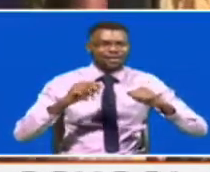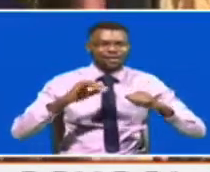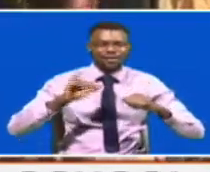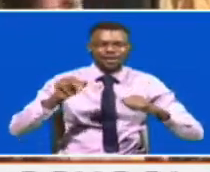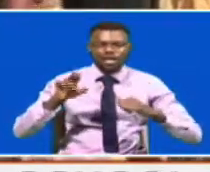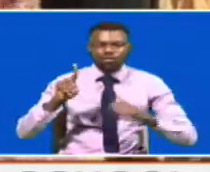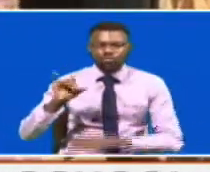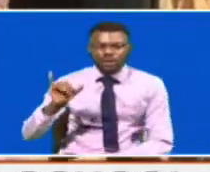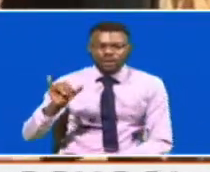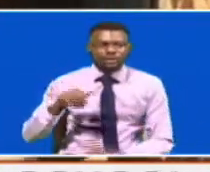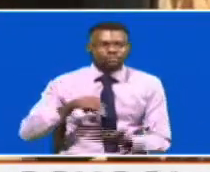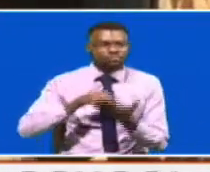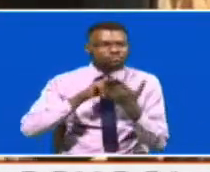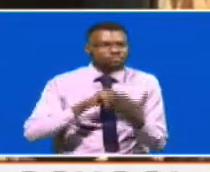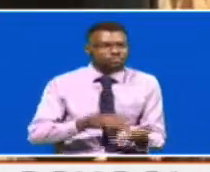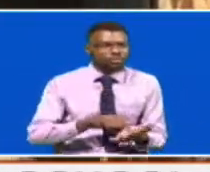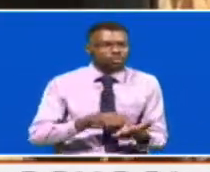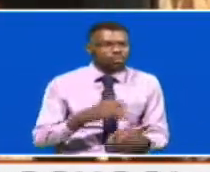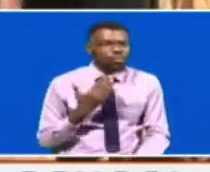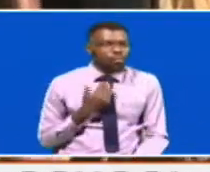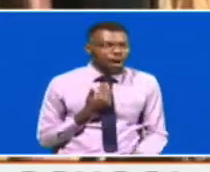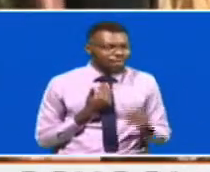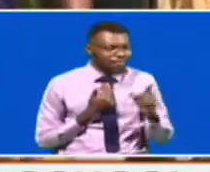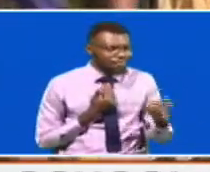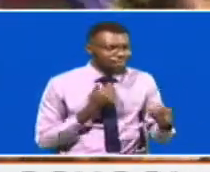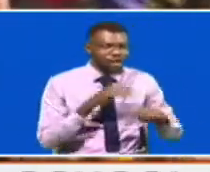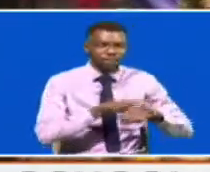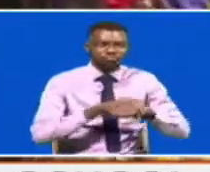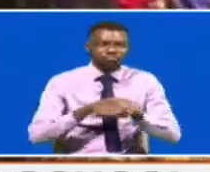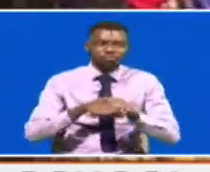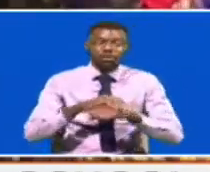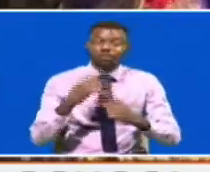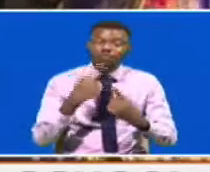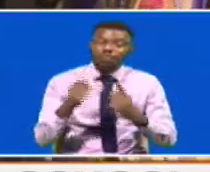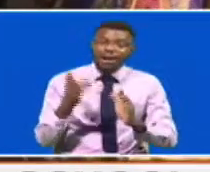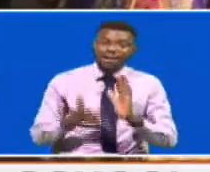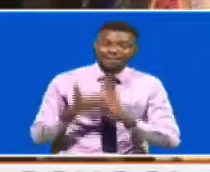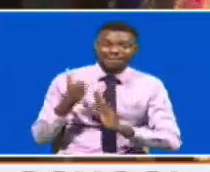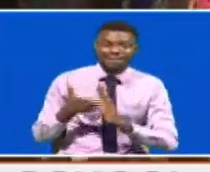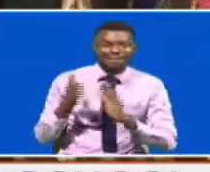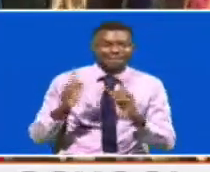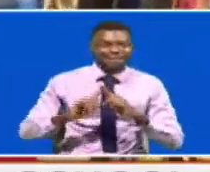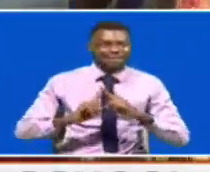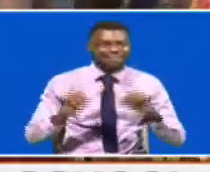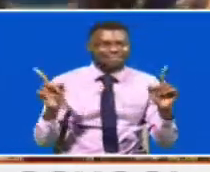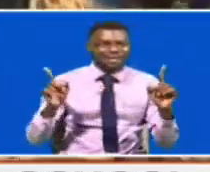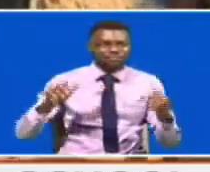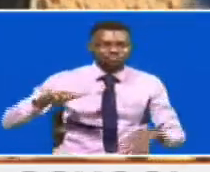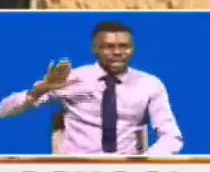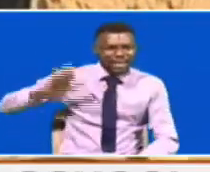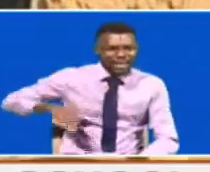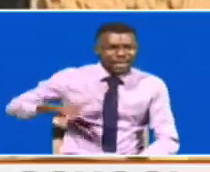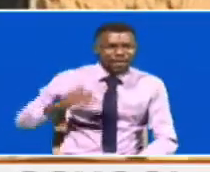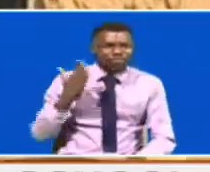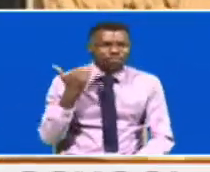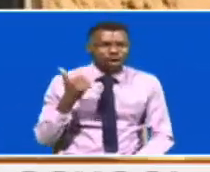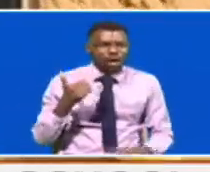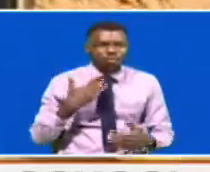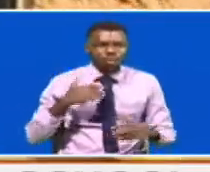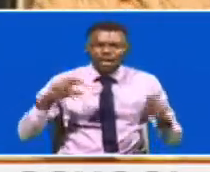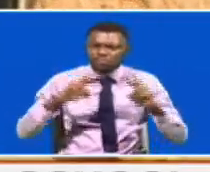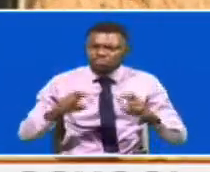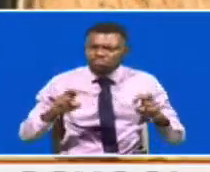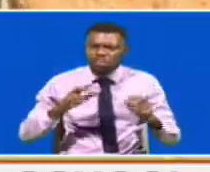Muyuku and insisted for Faida to be immediately admitted to Form 1 despite being late, as a crackdown on more